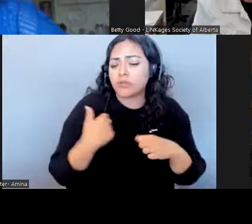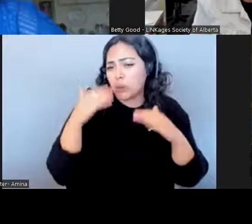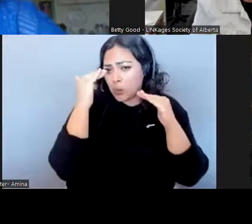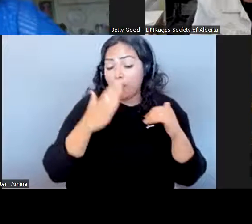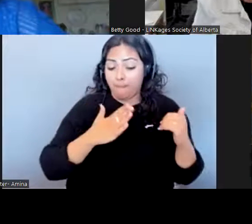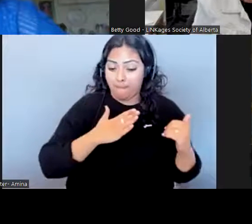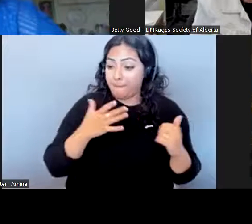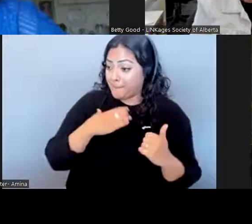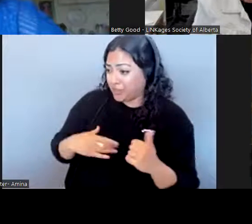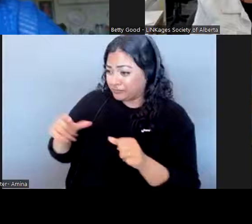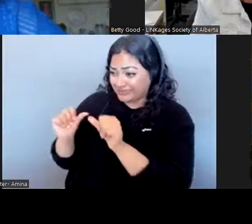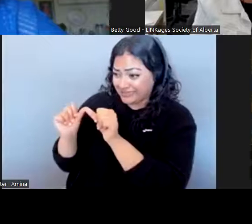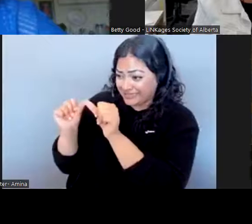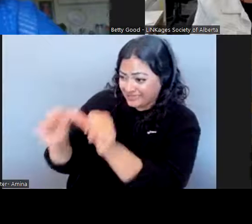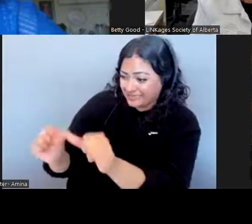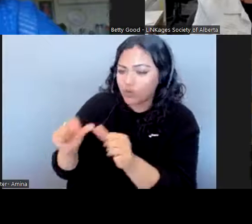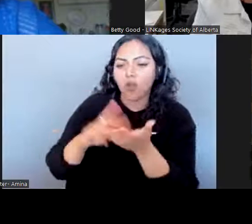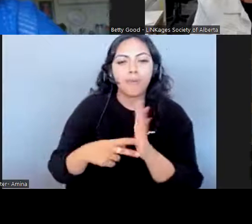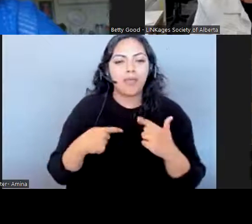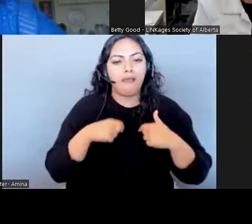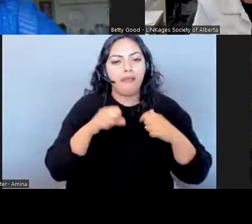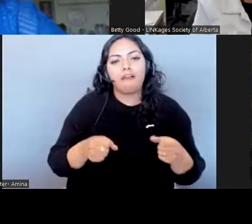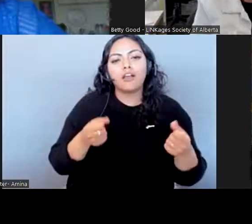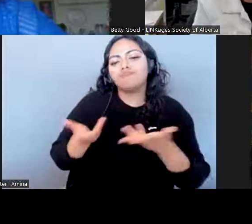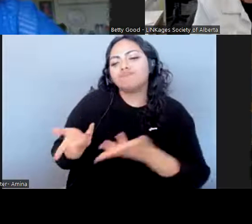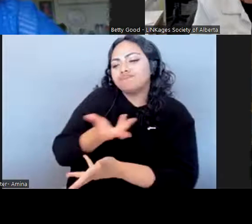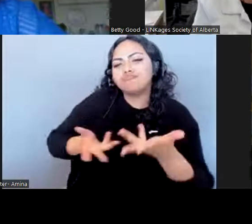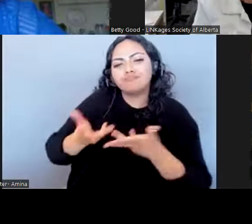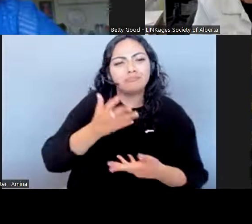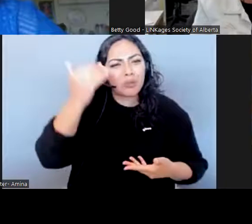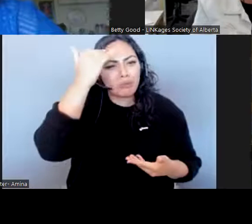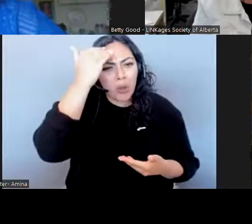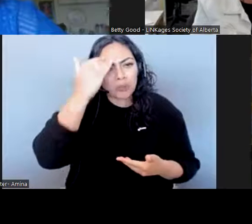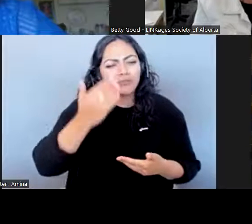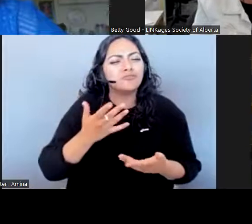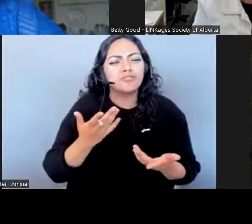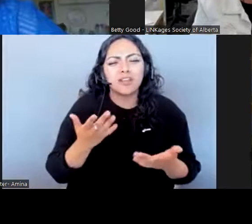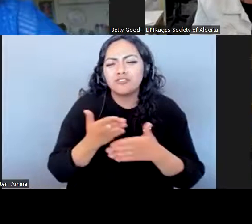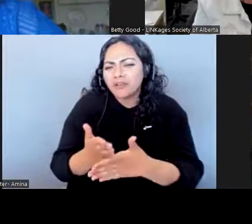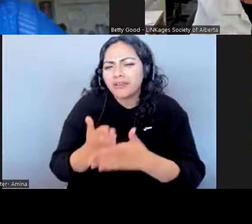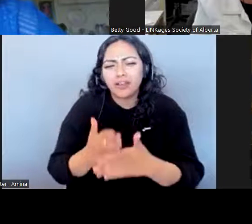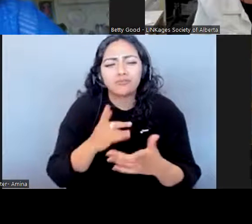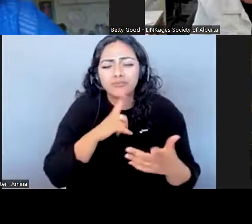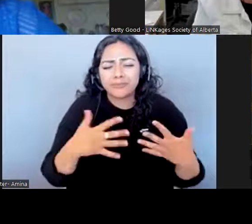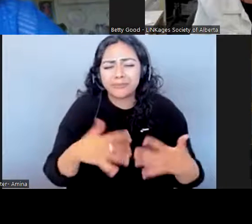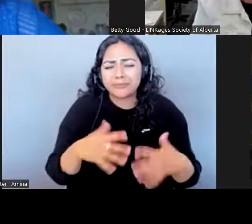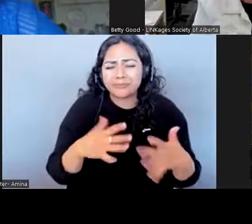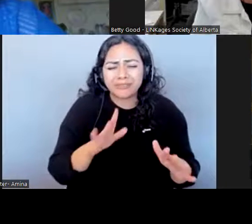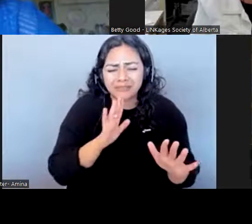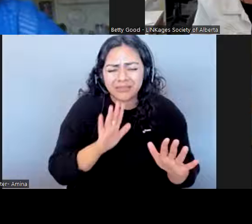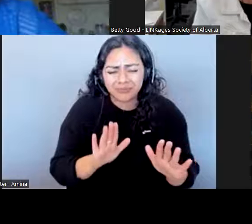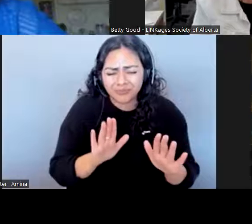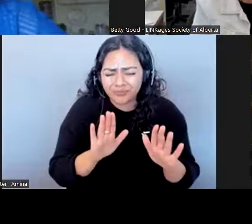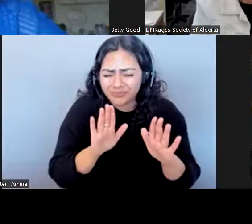that we can bring together the sharing of knowledge for both. It's just incredible the amount of knowledge that seniors share that just